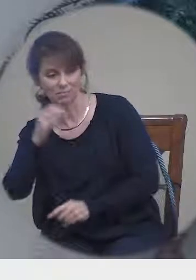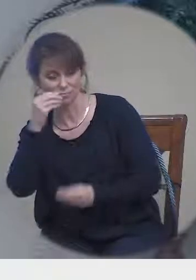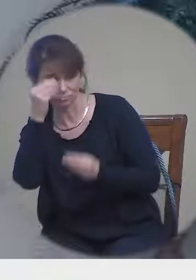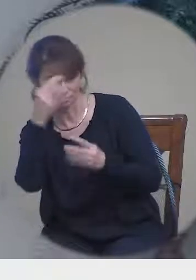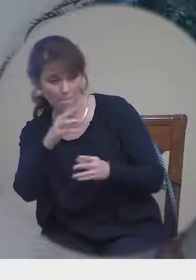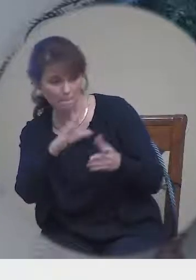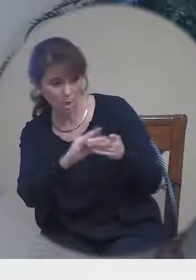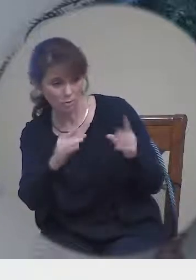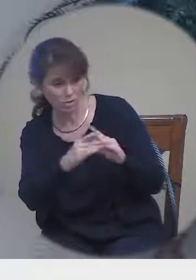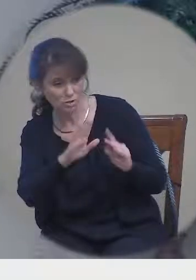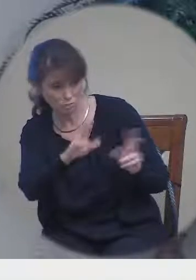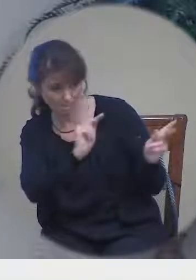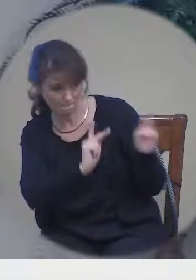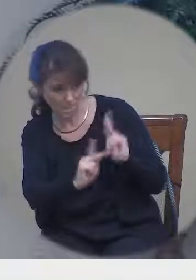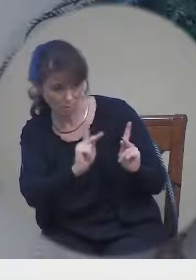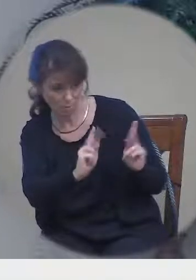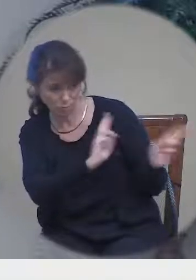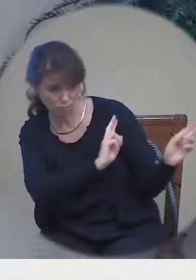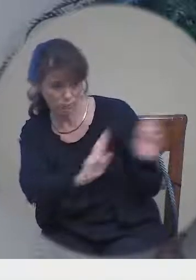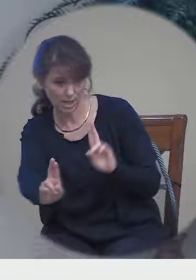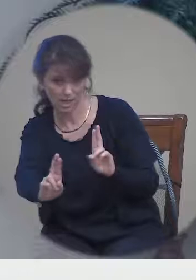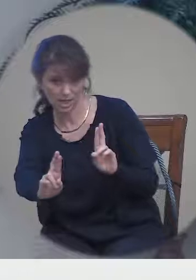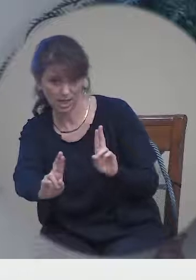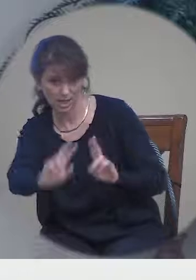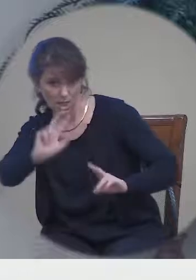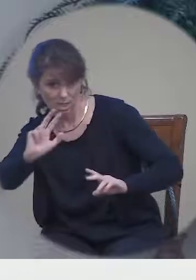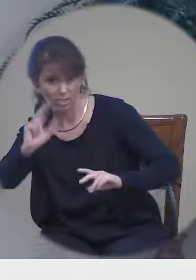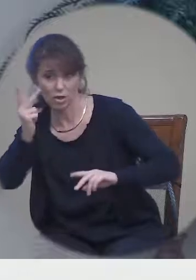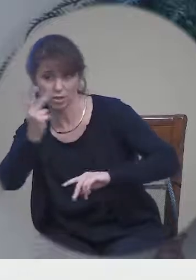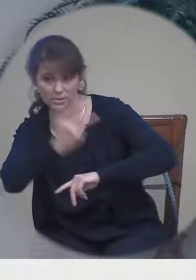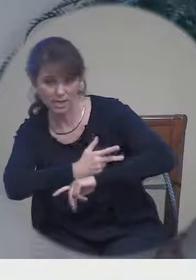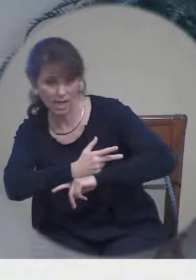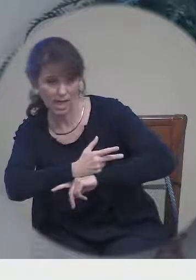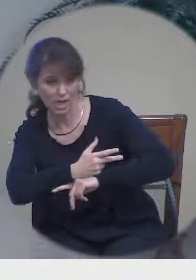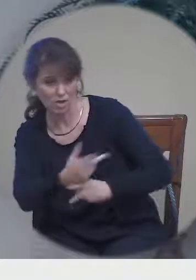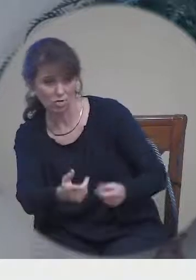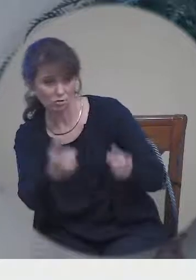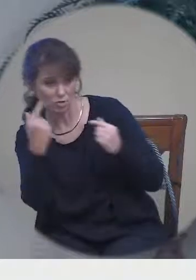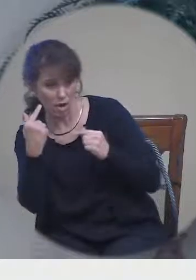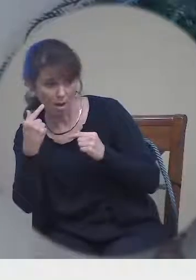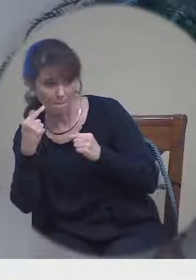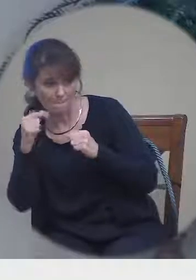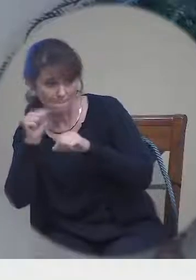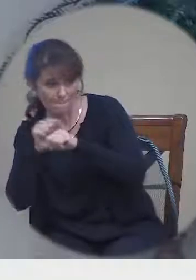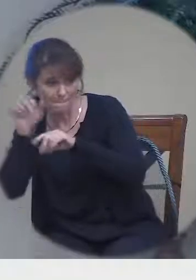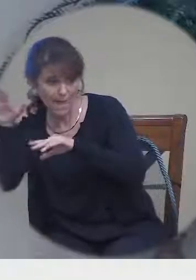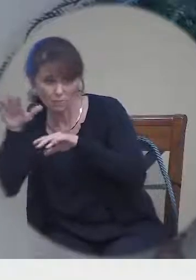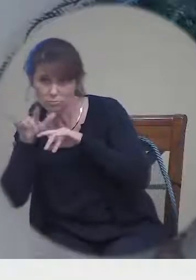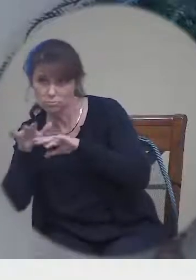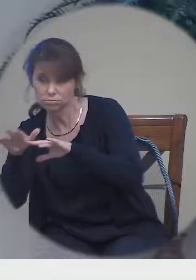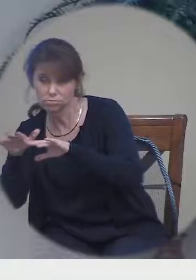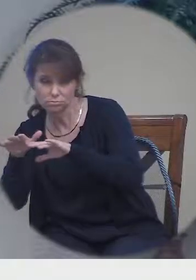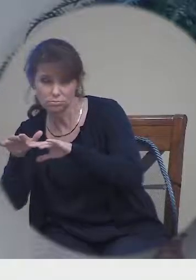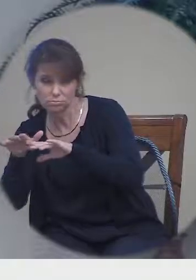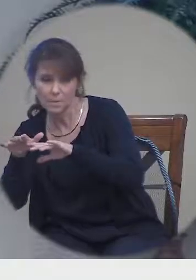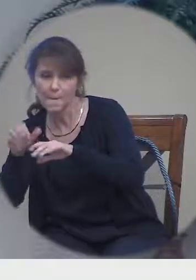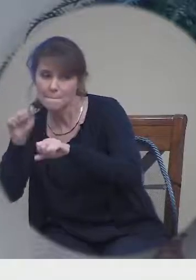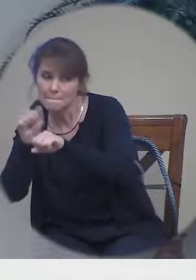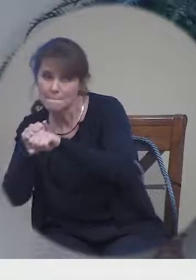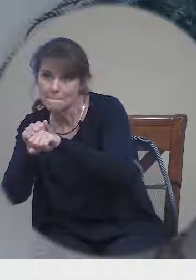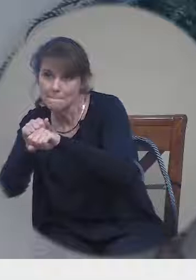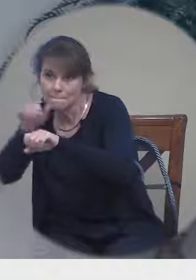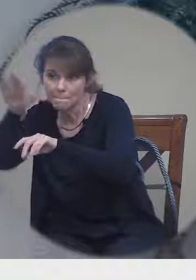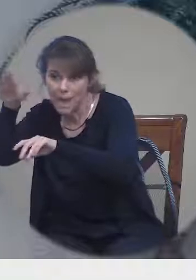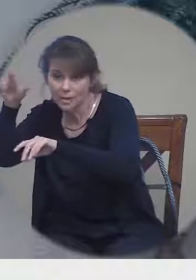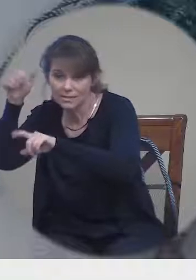prepared. And on the third day, I want you to assemble them at the mountain. And he gave them instructions. You remember?